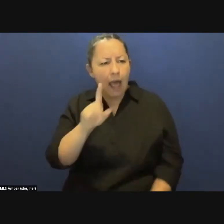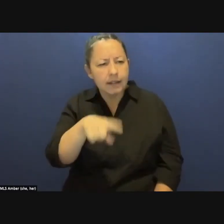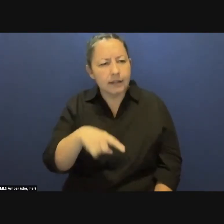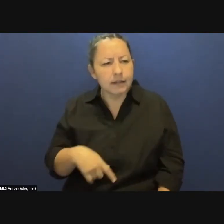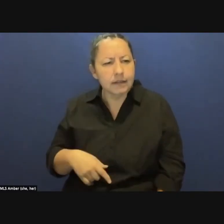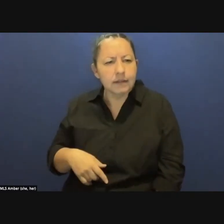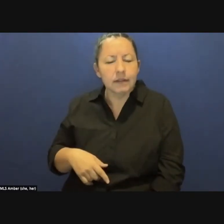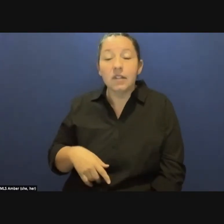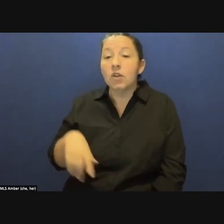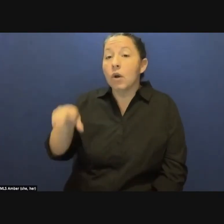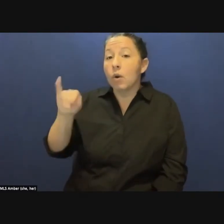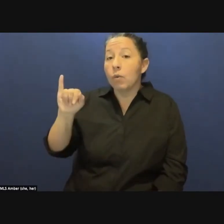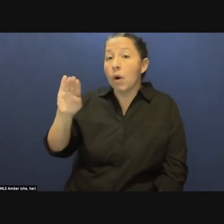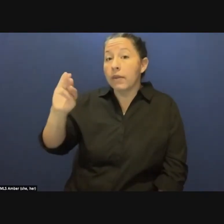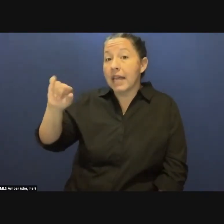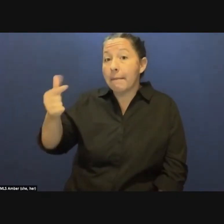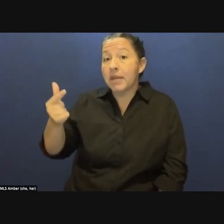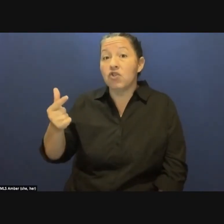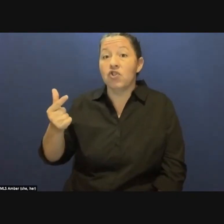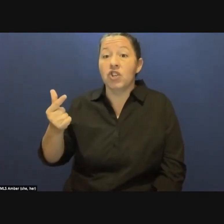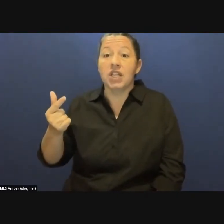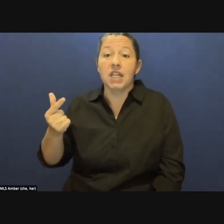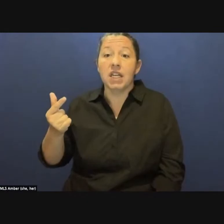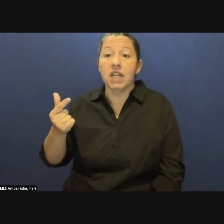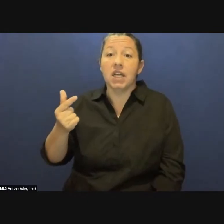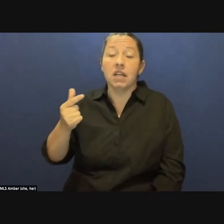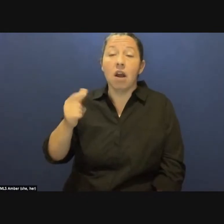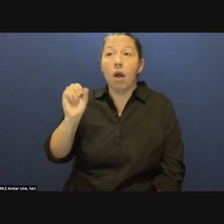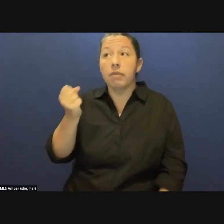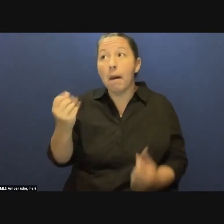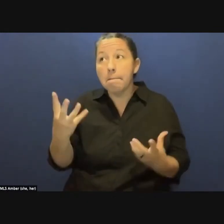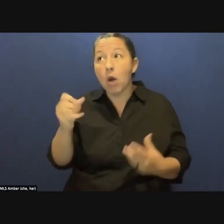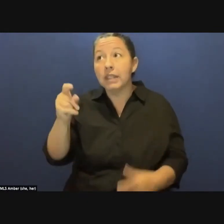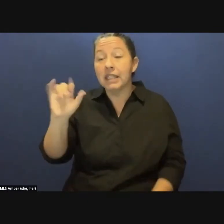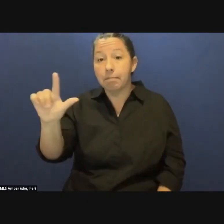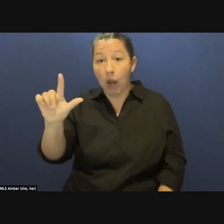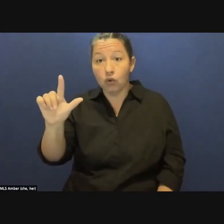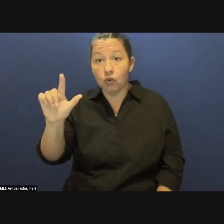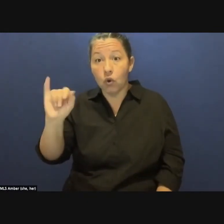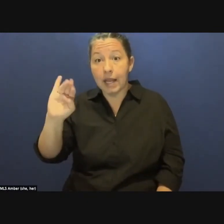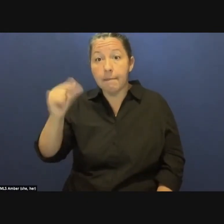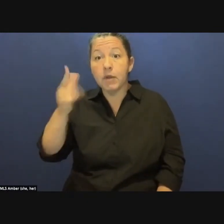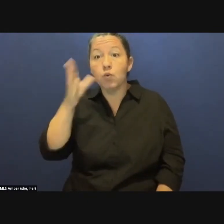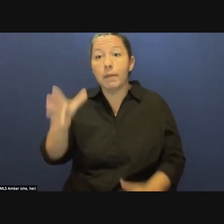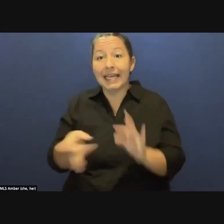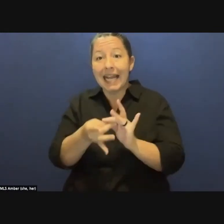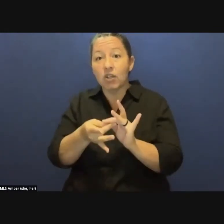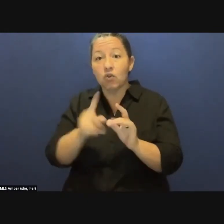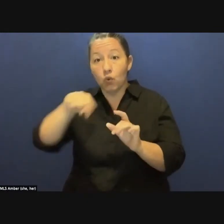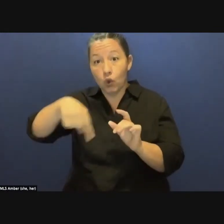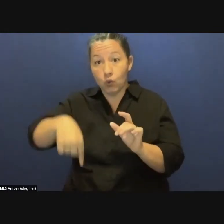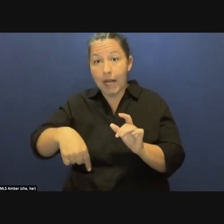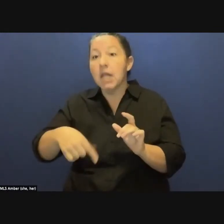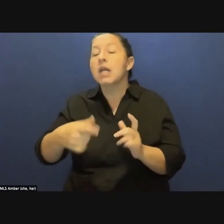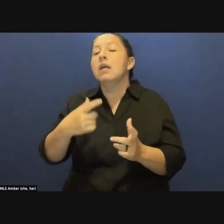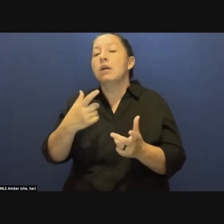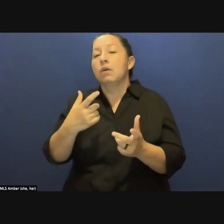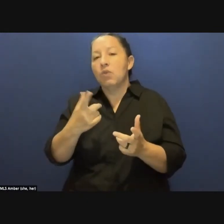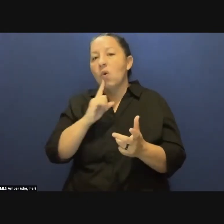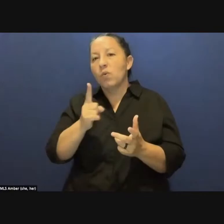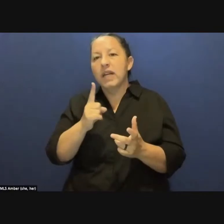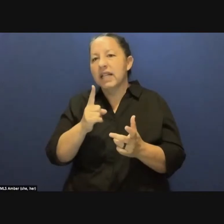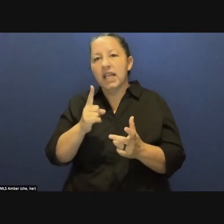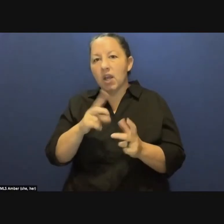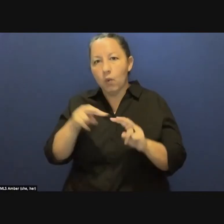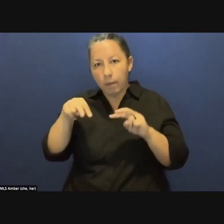The imaging will be, the multispectral imager will be on the drill. So we will be basically